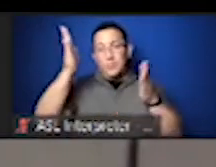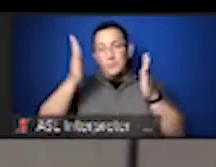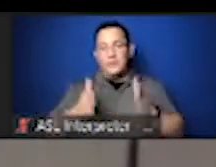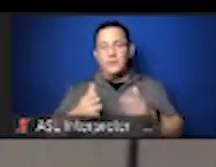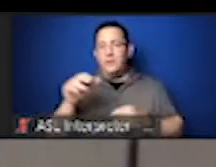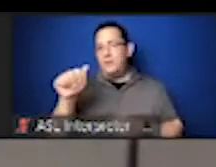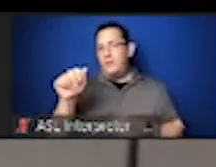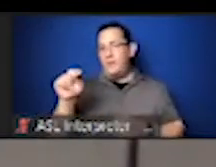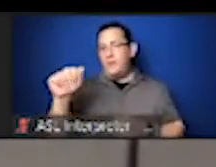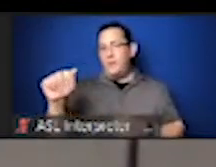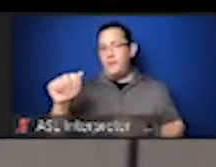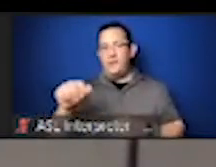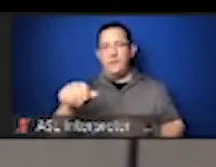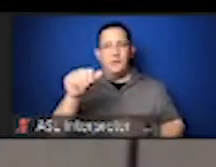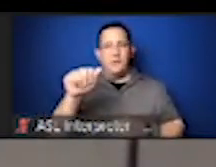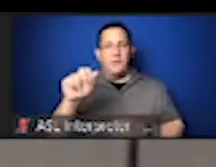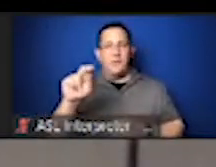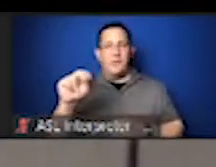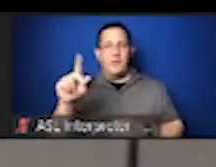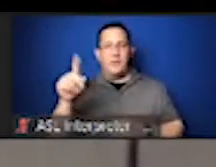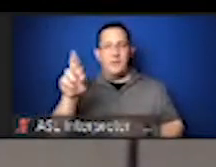be responding to these comments.